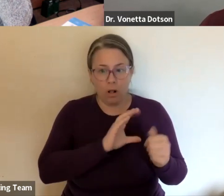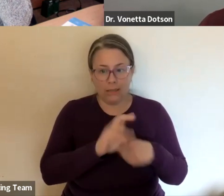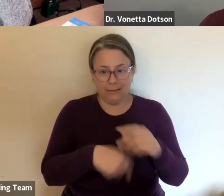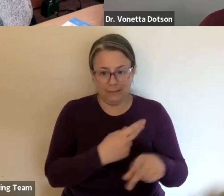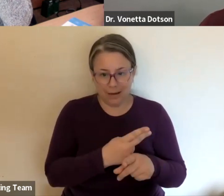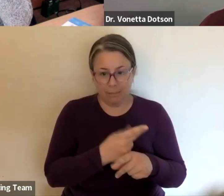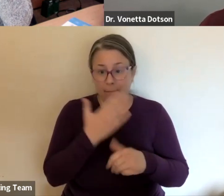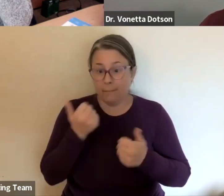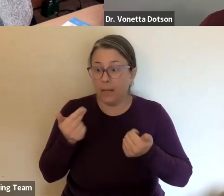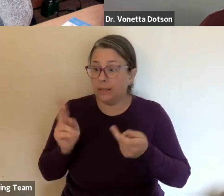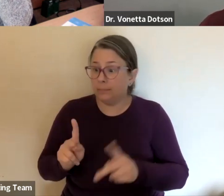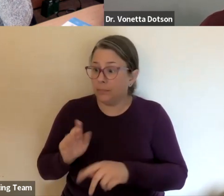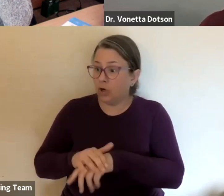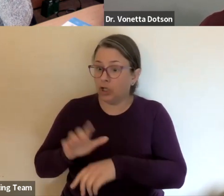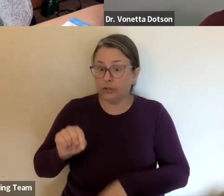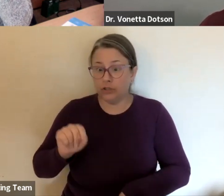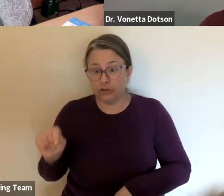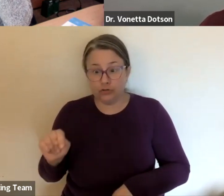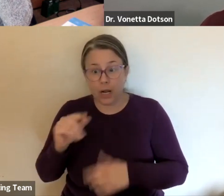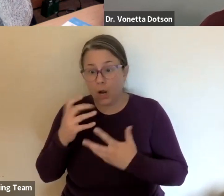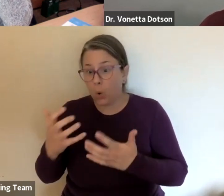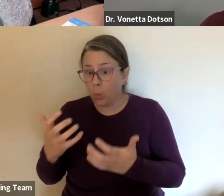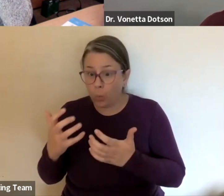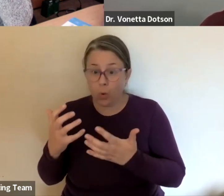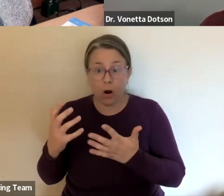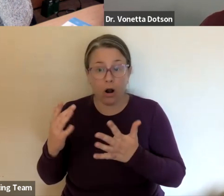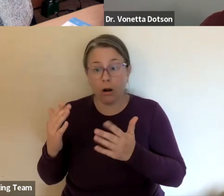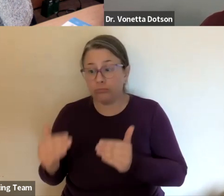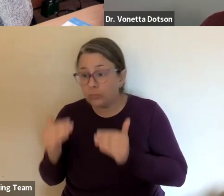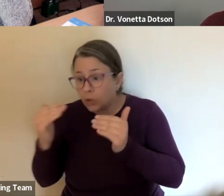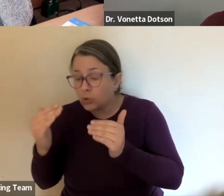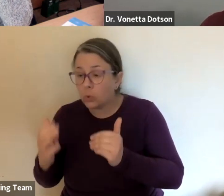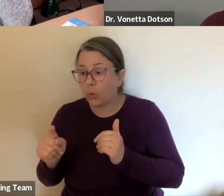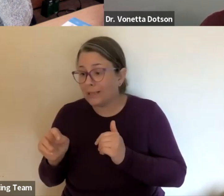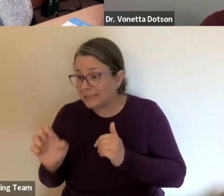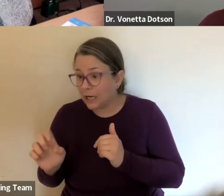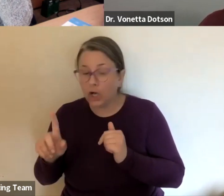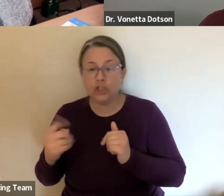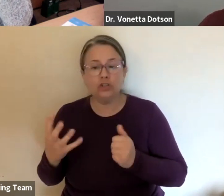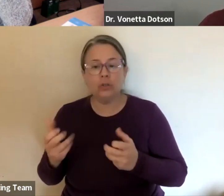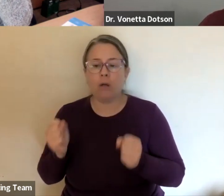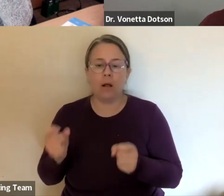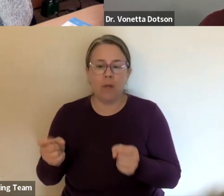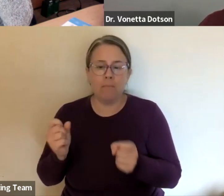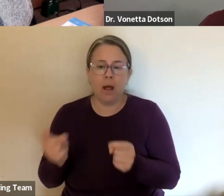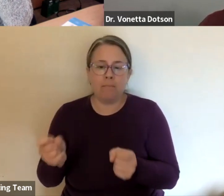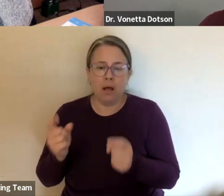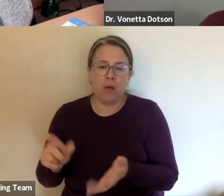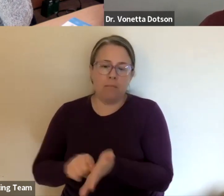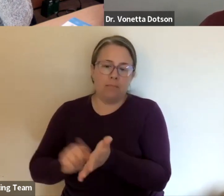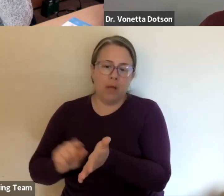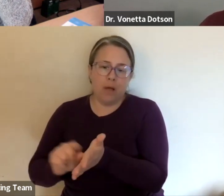I got to get publications out. I need what's going to be quick and cheap. And there's no incentive for doing the